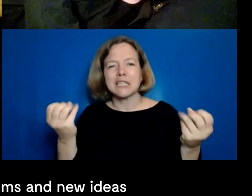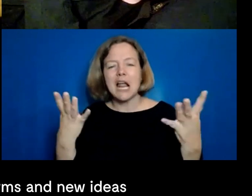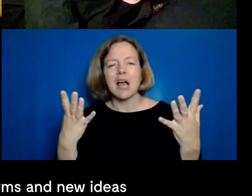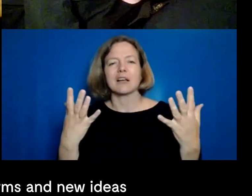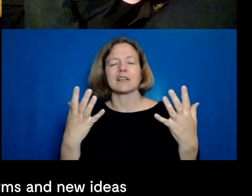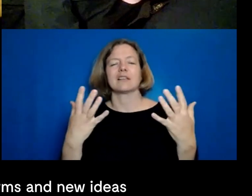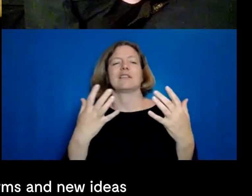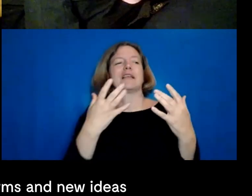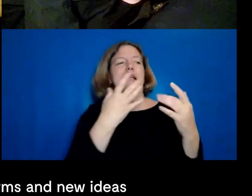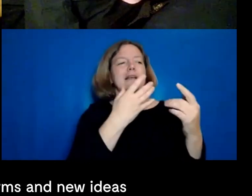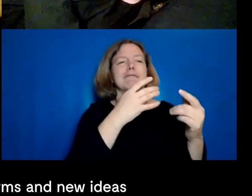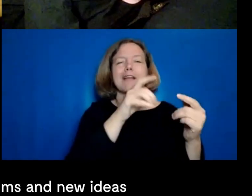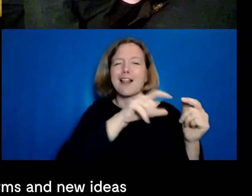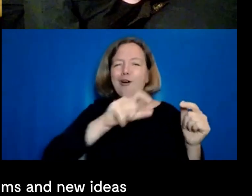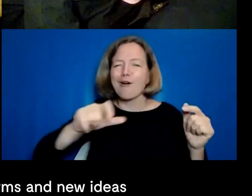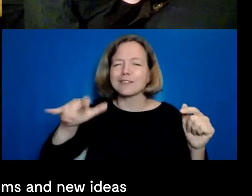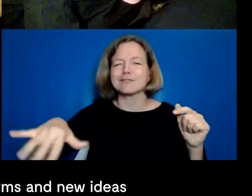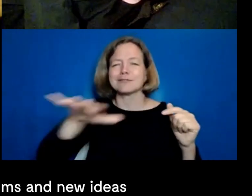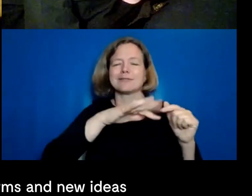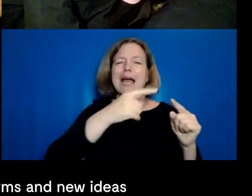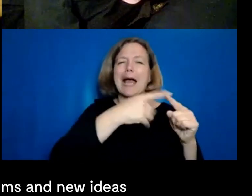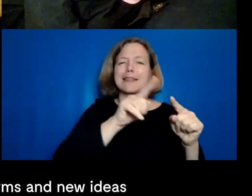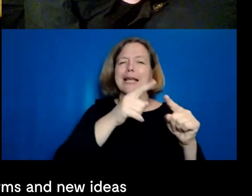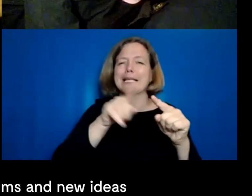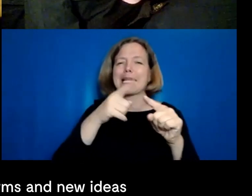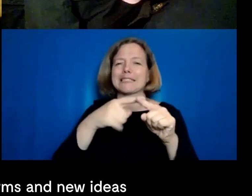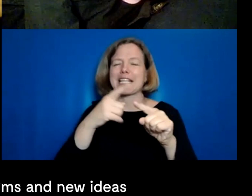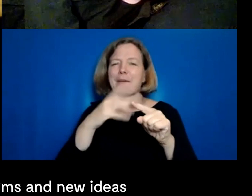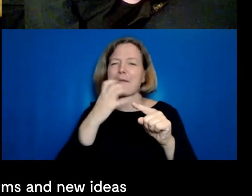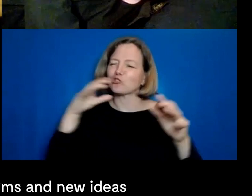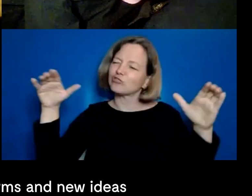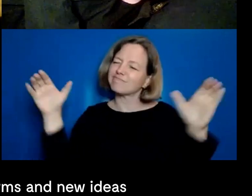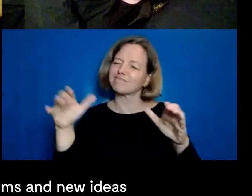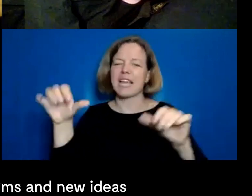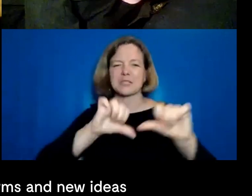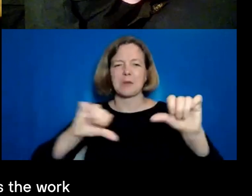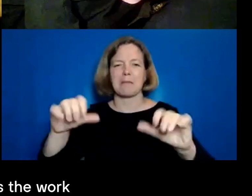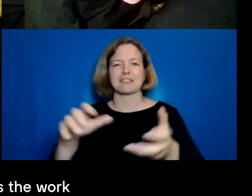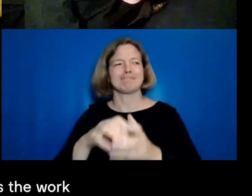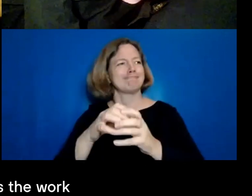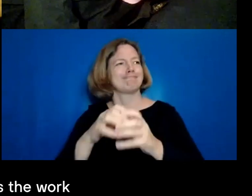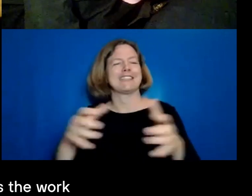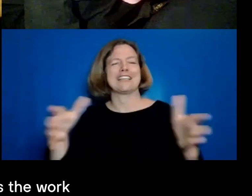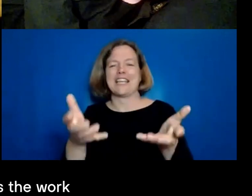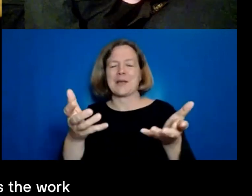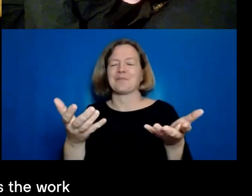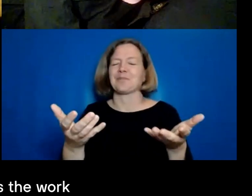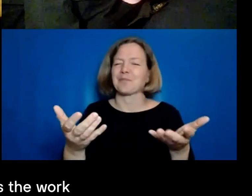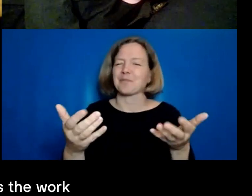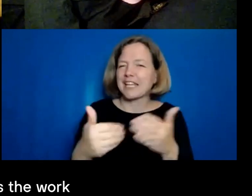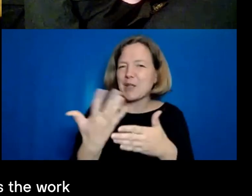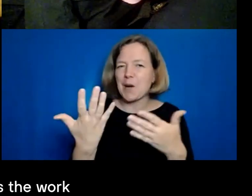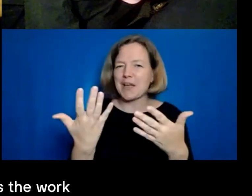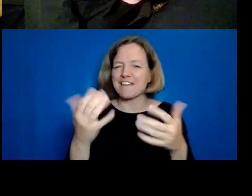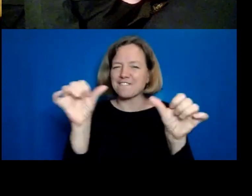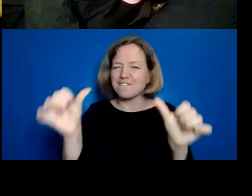together to create new forms and new ideas from all of our own perspectives. And that's the work that's been exciting